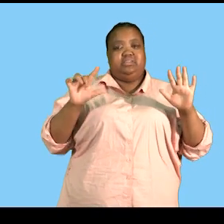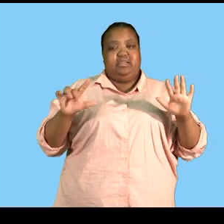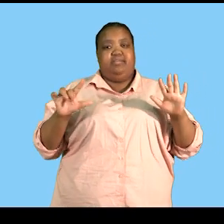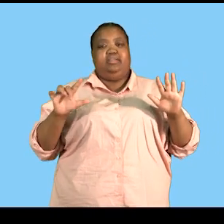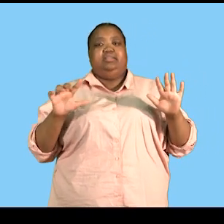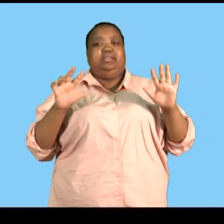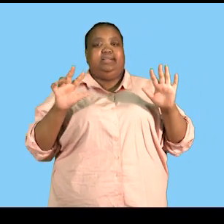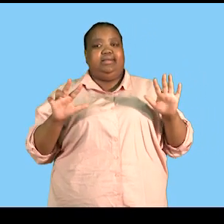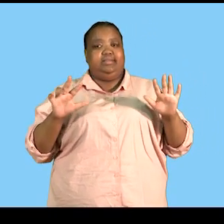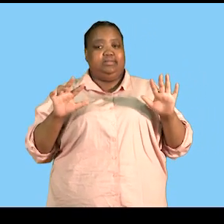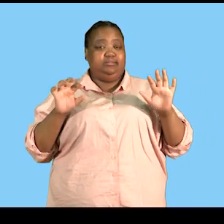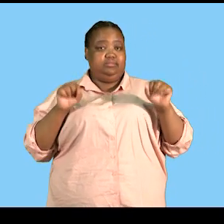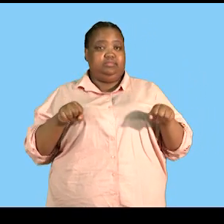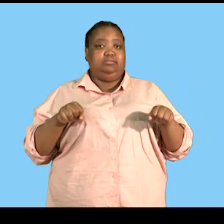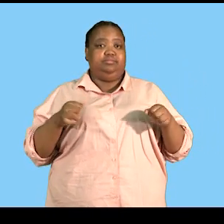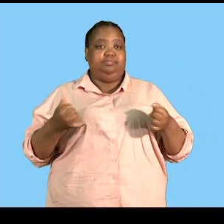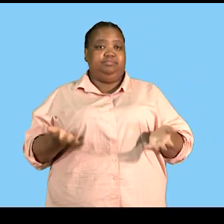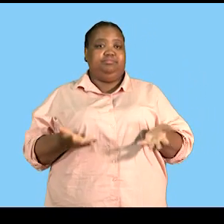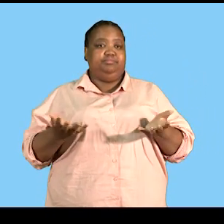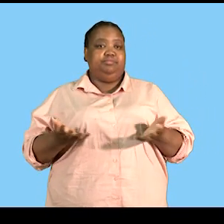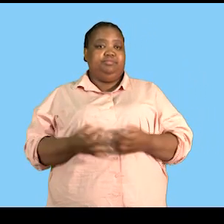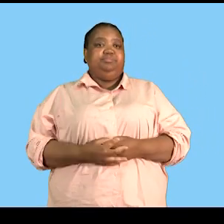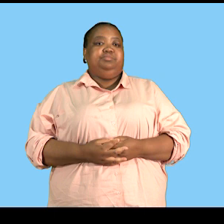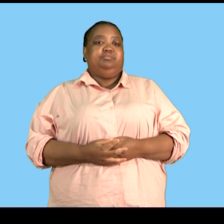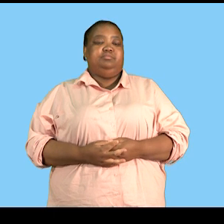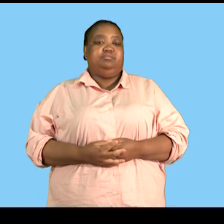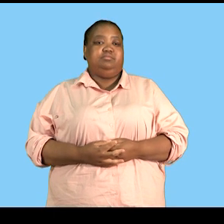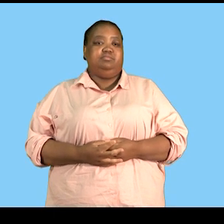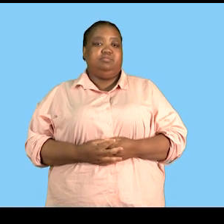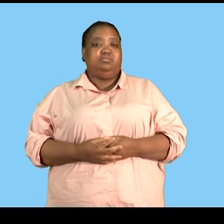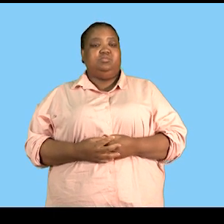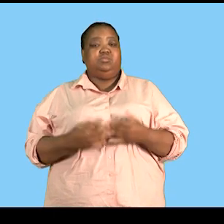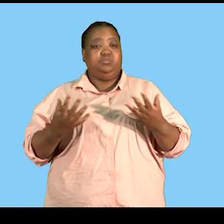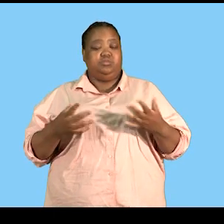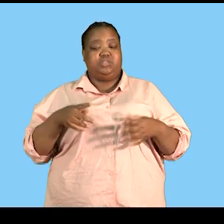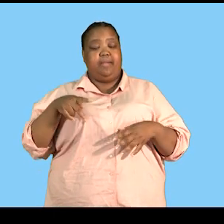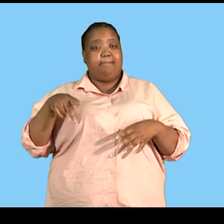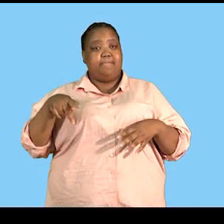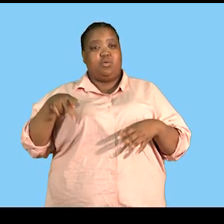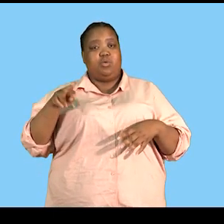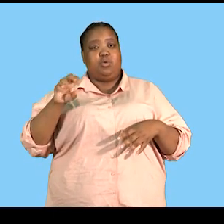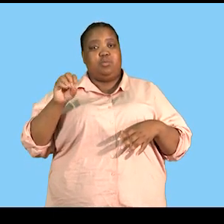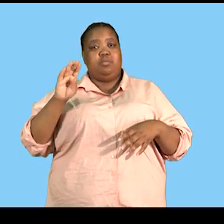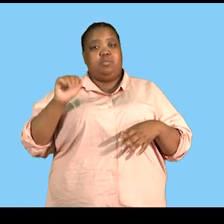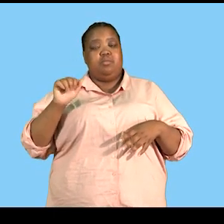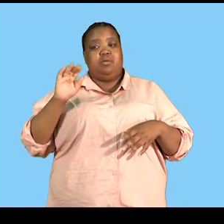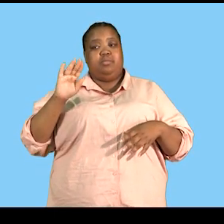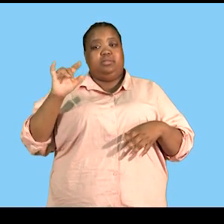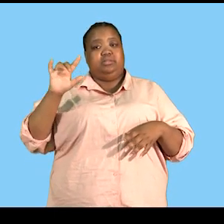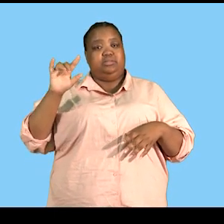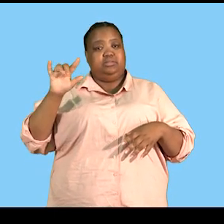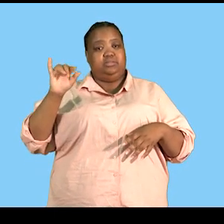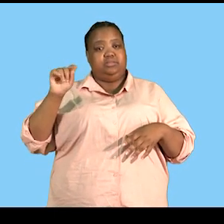5, 6, 7, 8. So if we look at our formula for